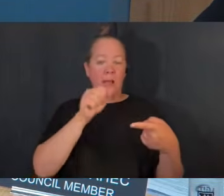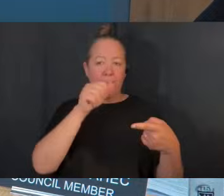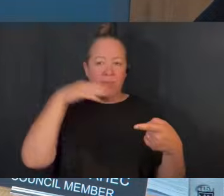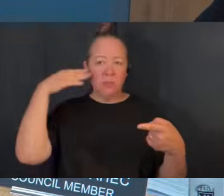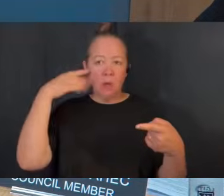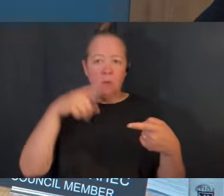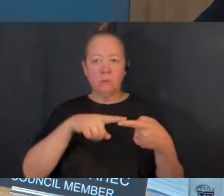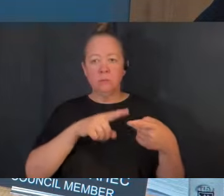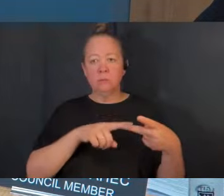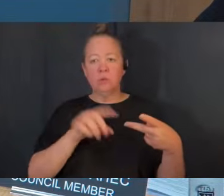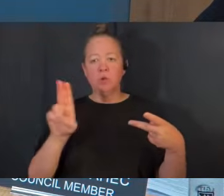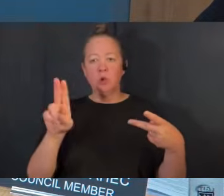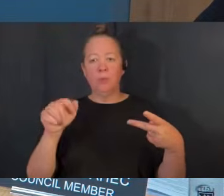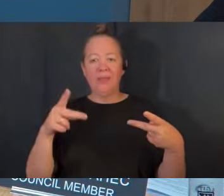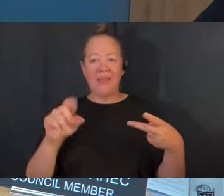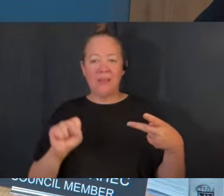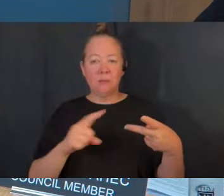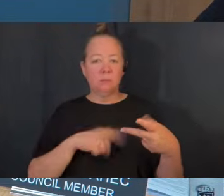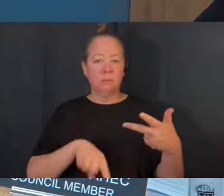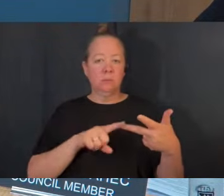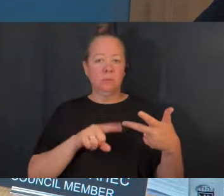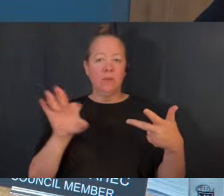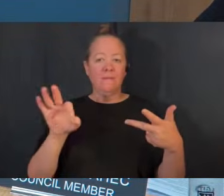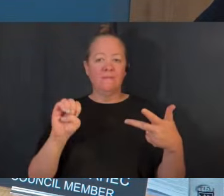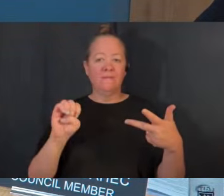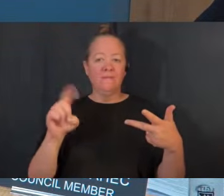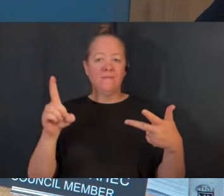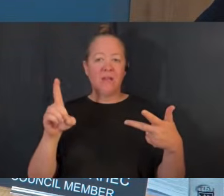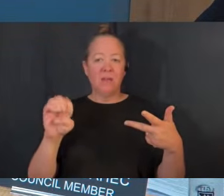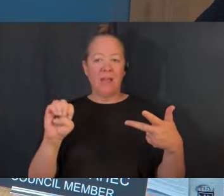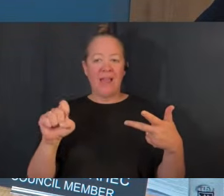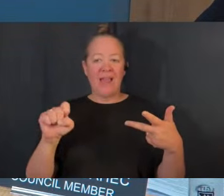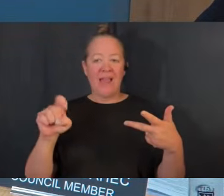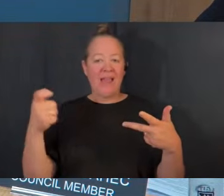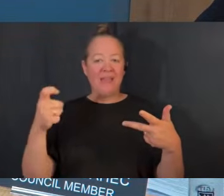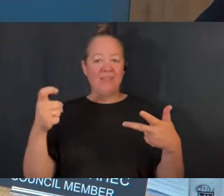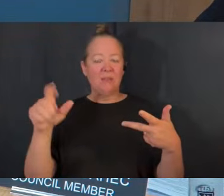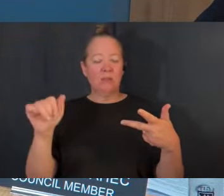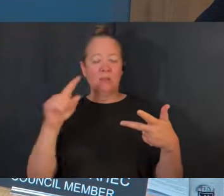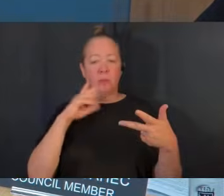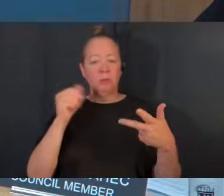traffic in the building closest to the residential part of town.